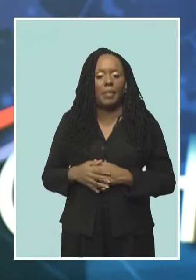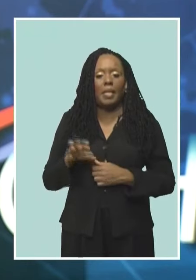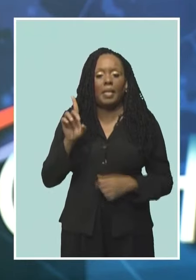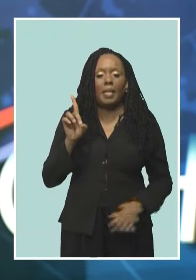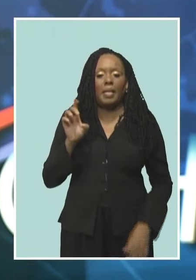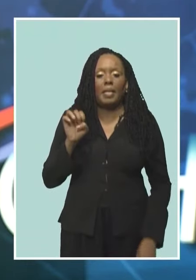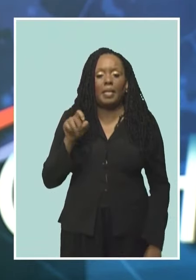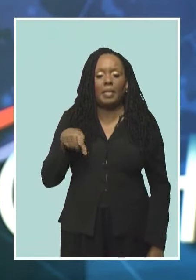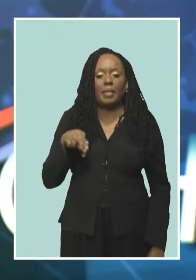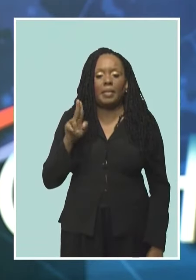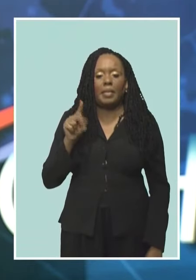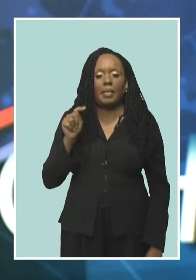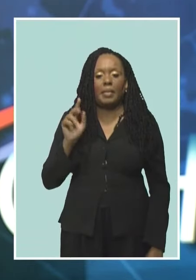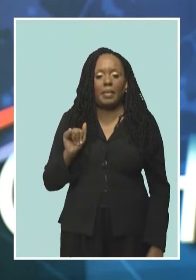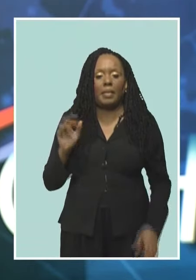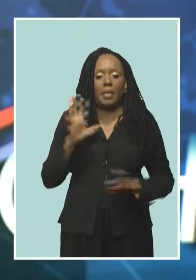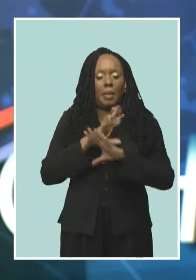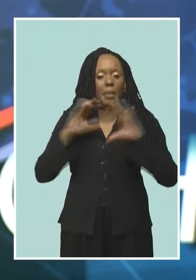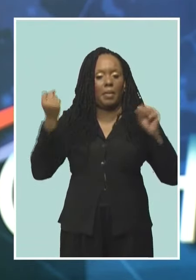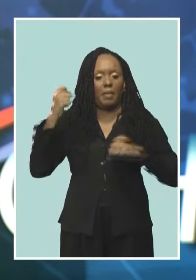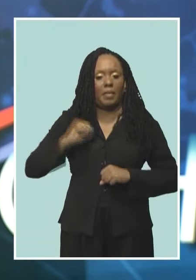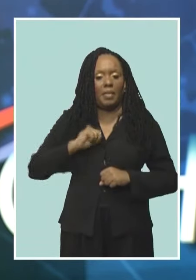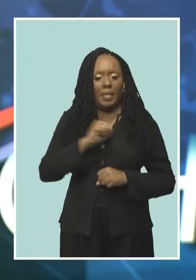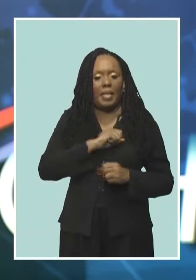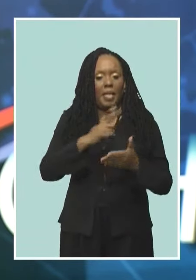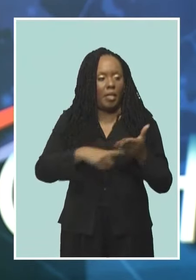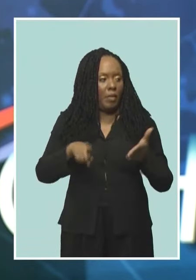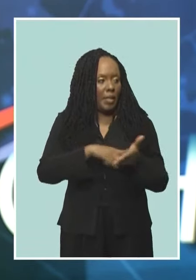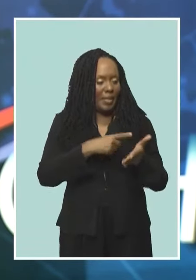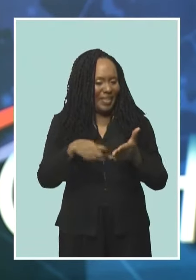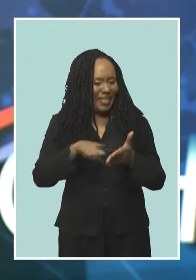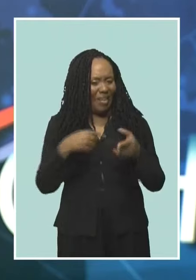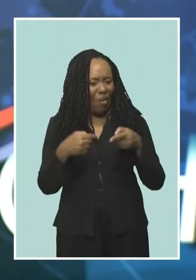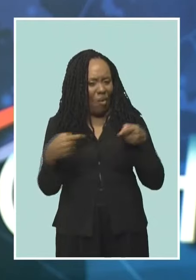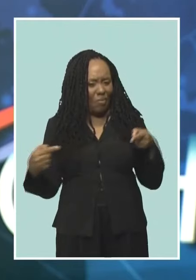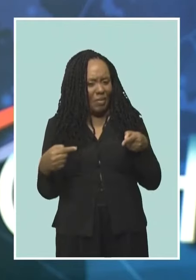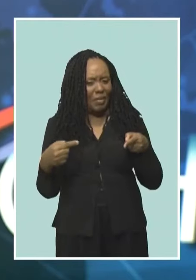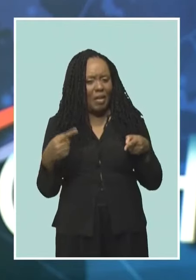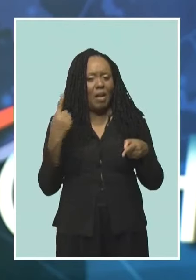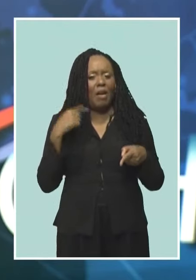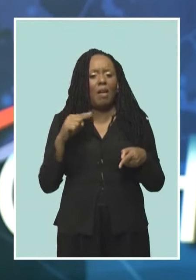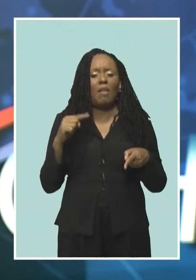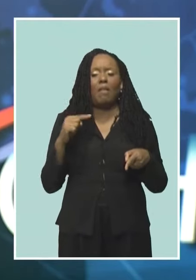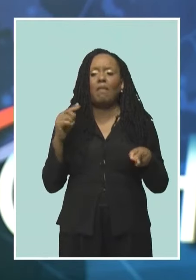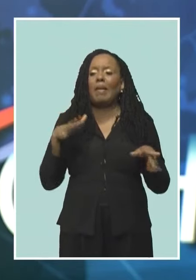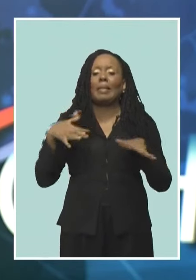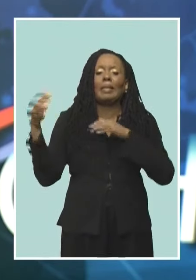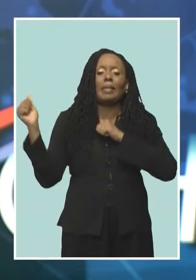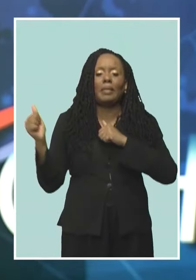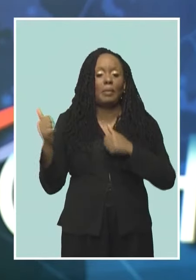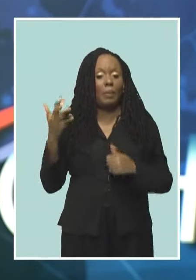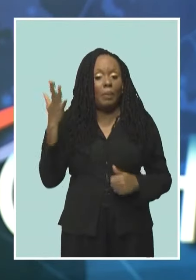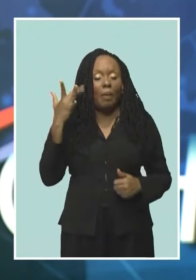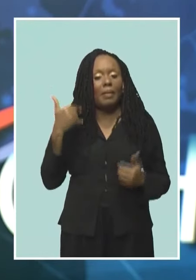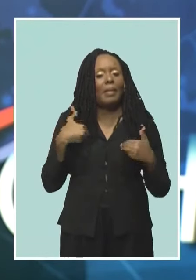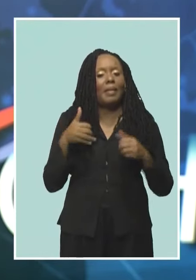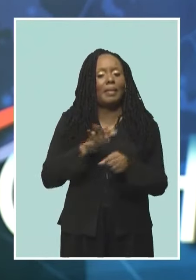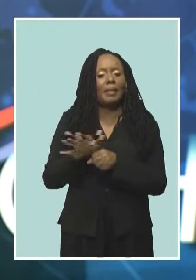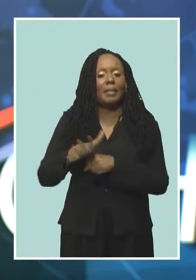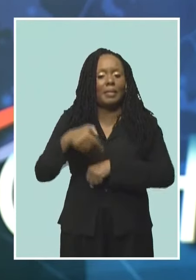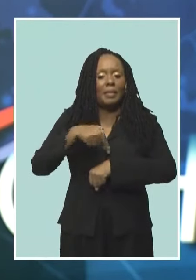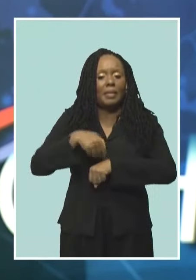of the Senate, Her Honour Elizabeth Thompson. She criticised the opposition's decision to walk out of the chamber, given that they had more than adequate time